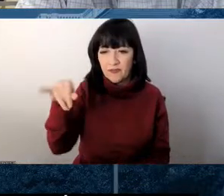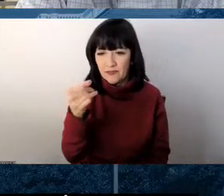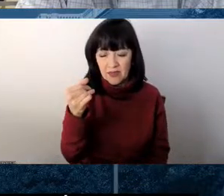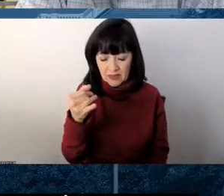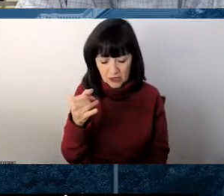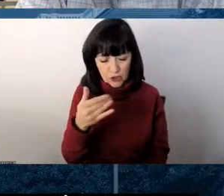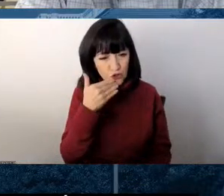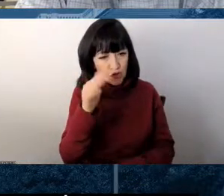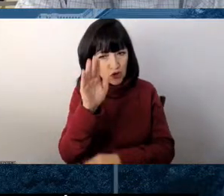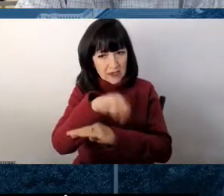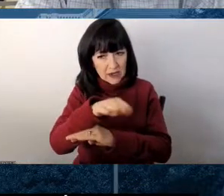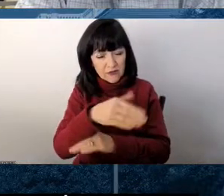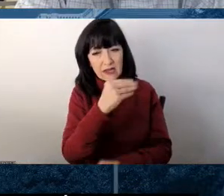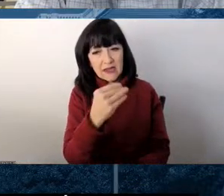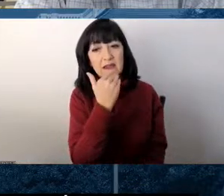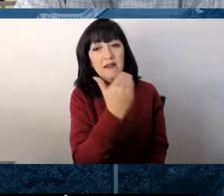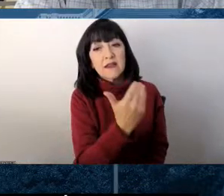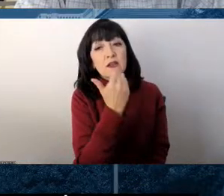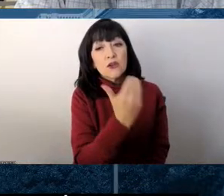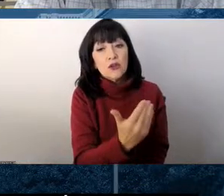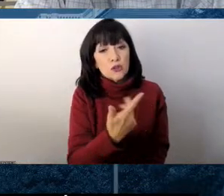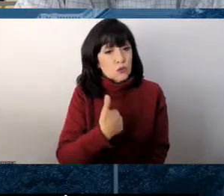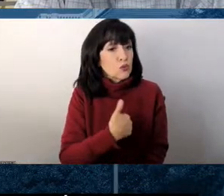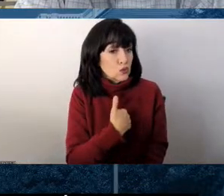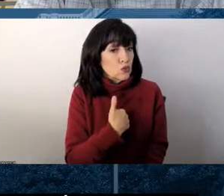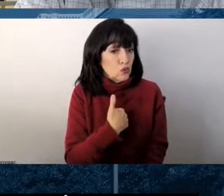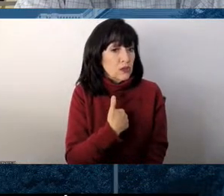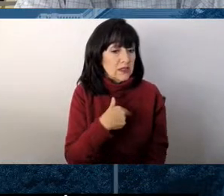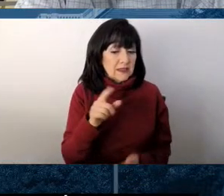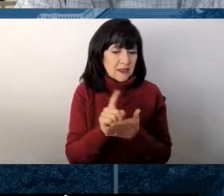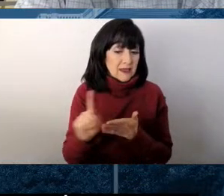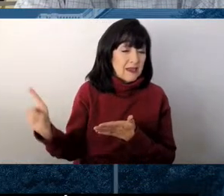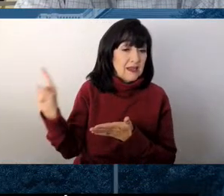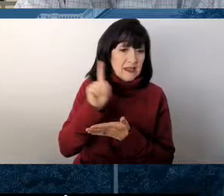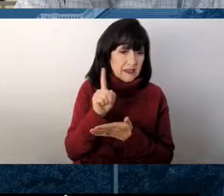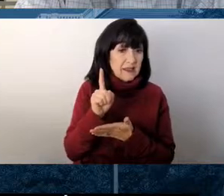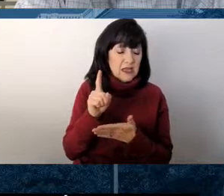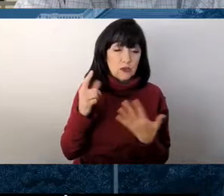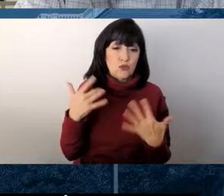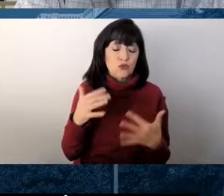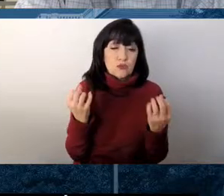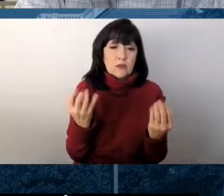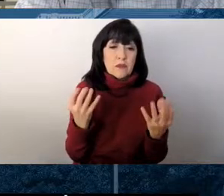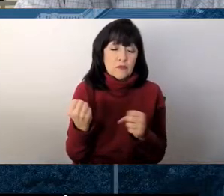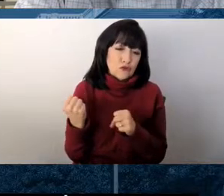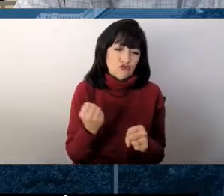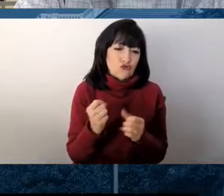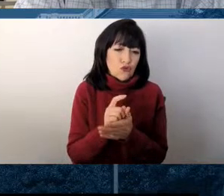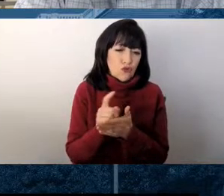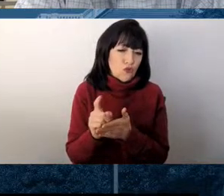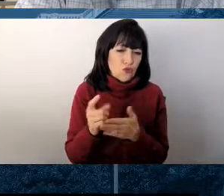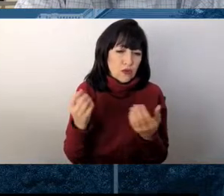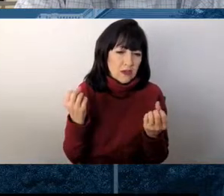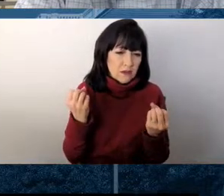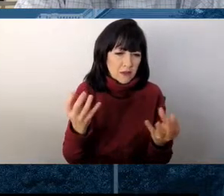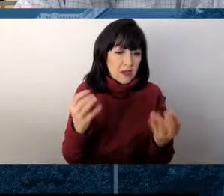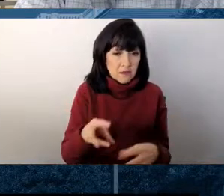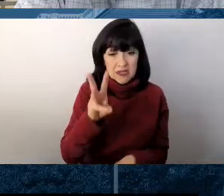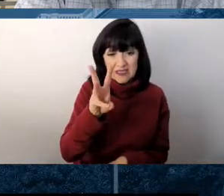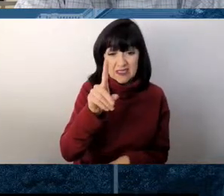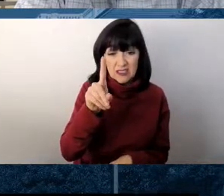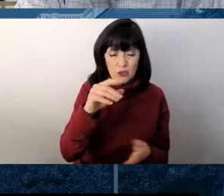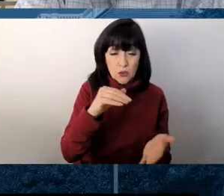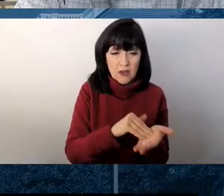and thank you. So no, we did have another strong week last week with testing. We were, I think 61,000 the week